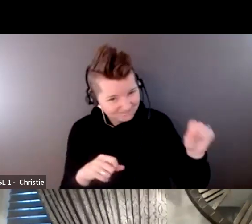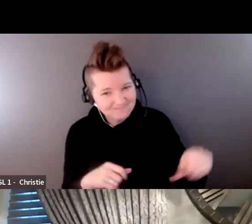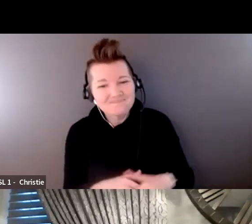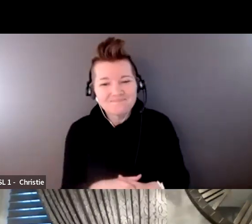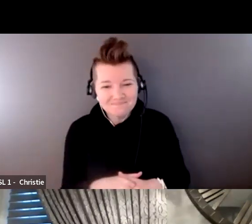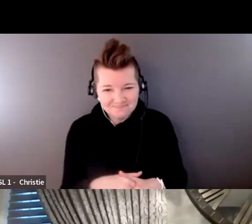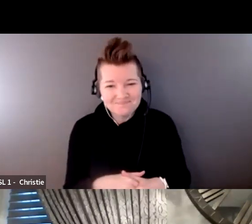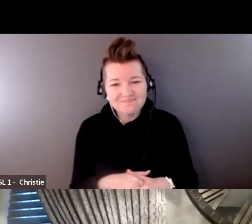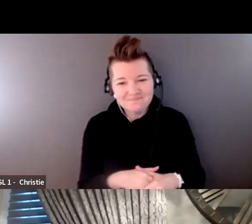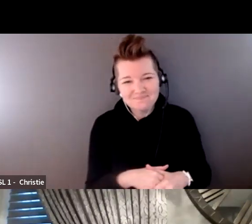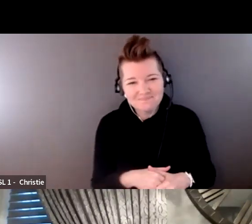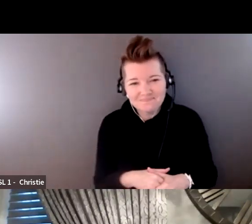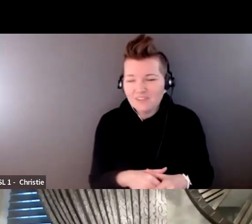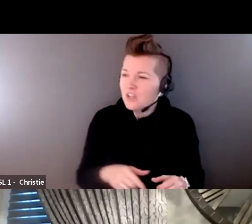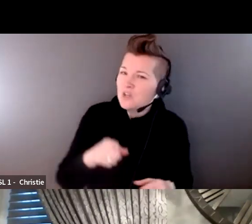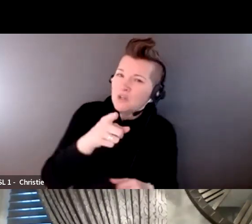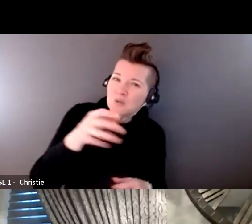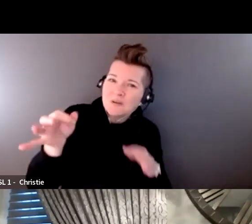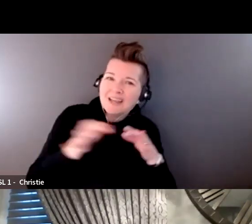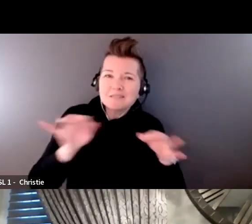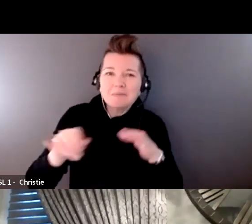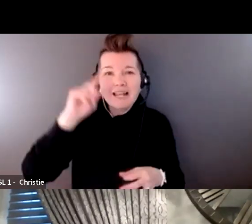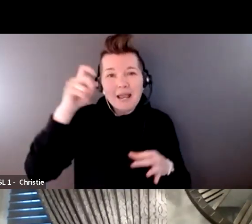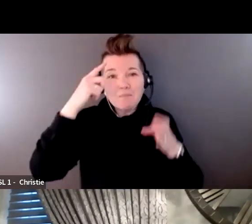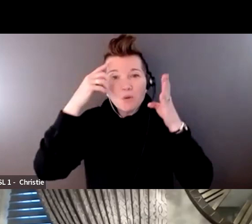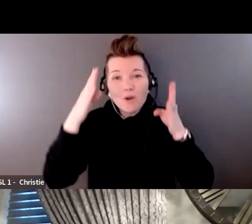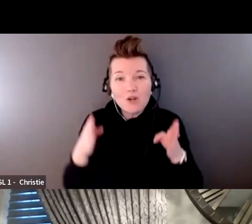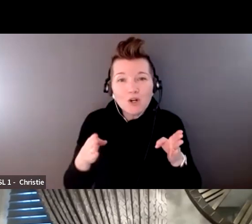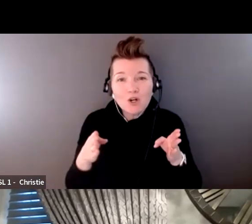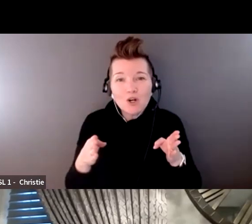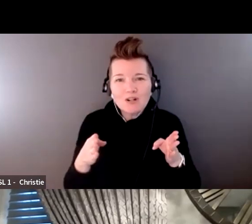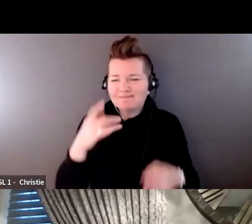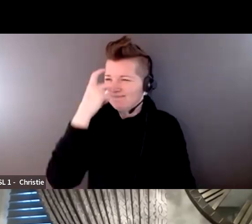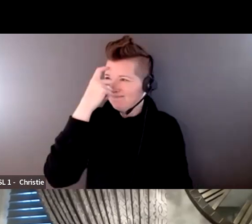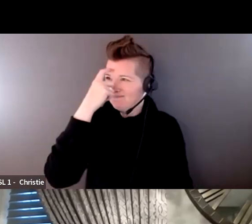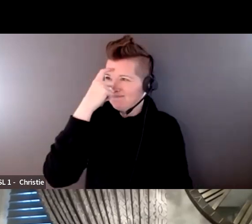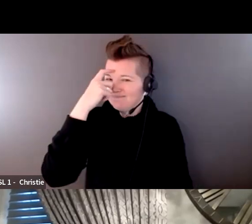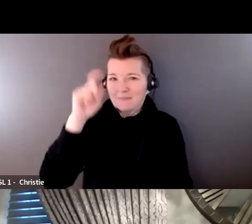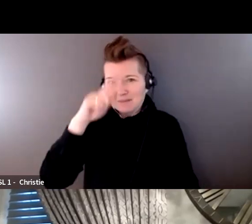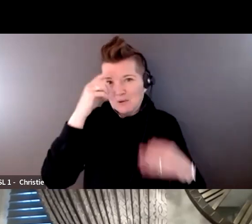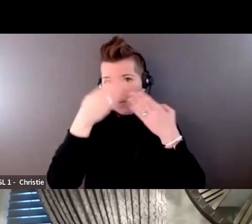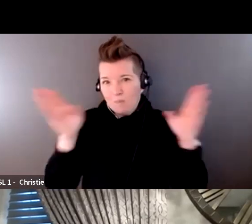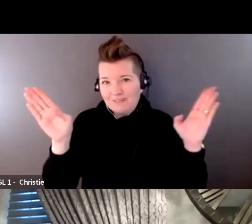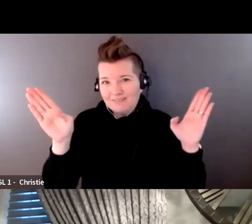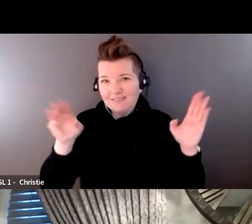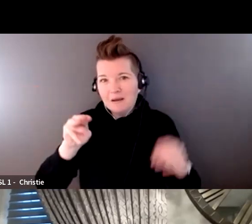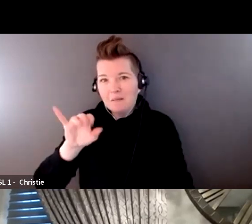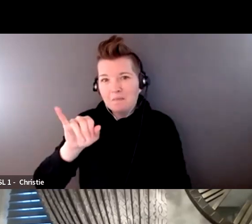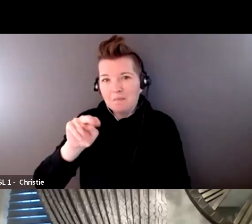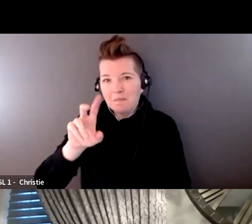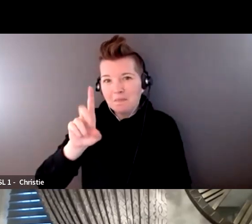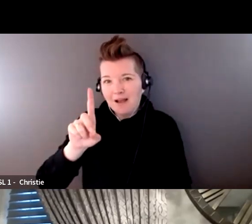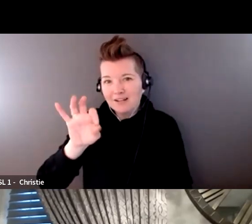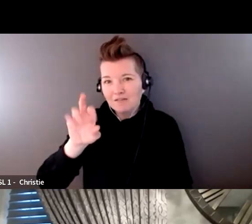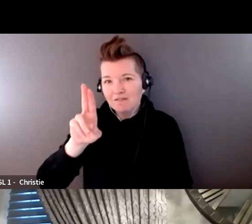talked about employer mindfulness, and I kind of wanted to move into our next topic, which is, I mentioned earlier, we've seen such incredible work being done